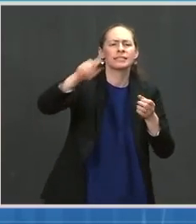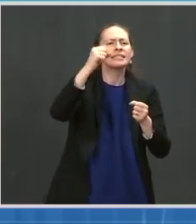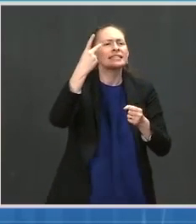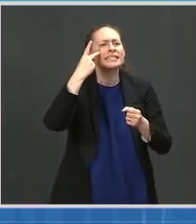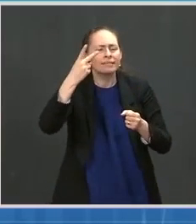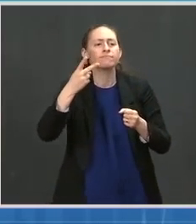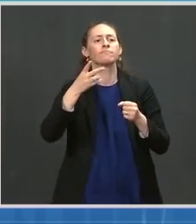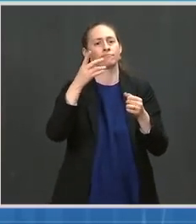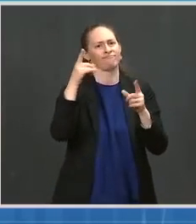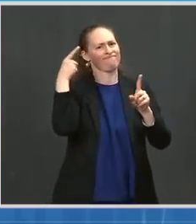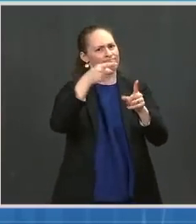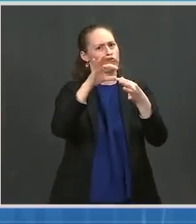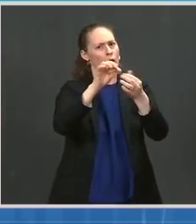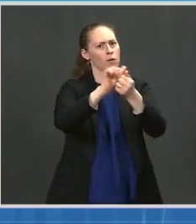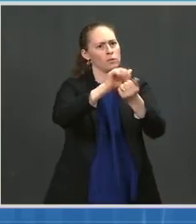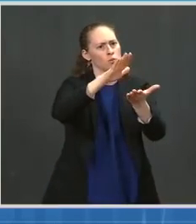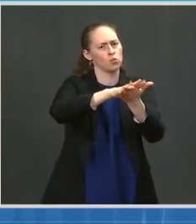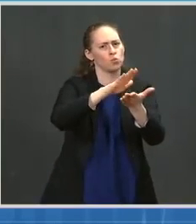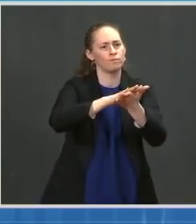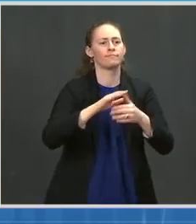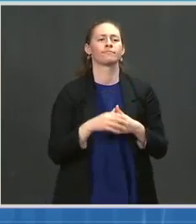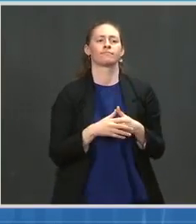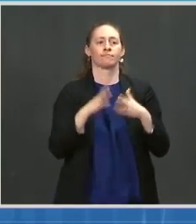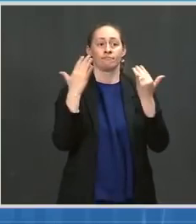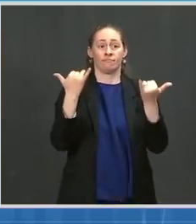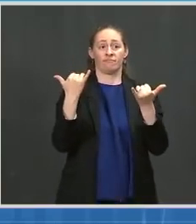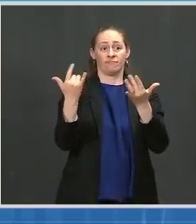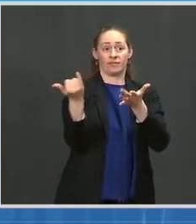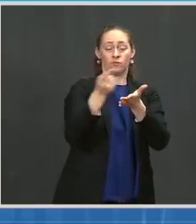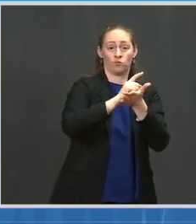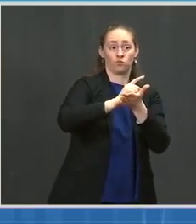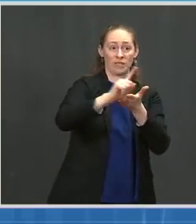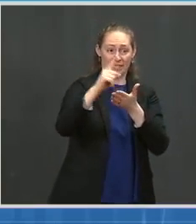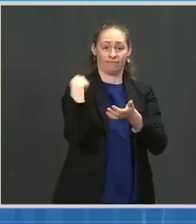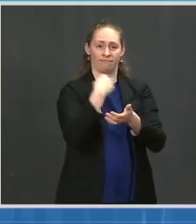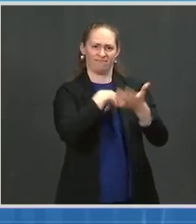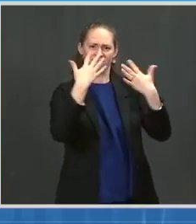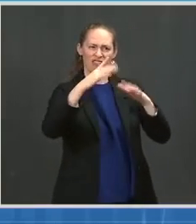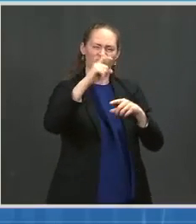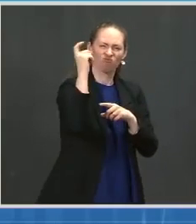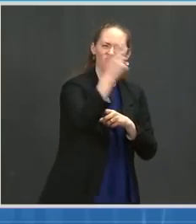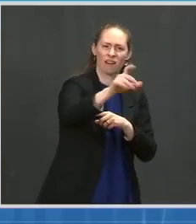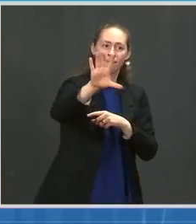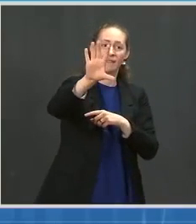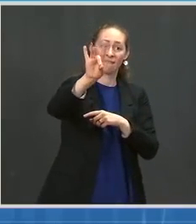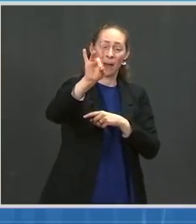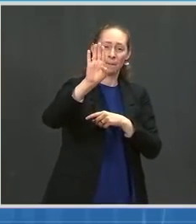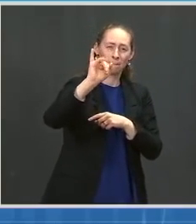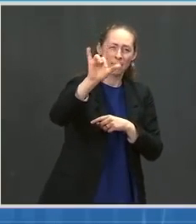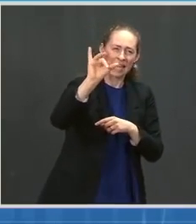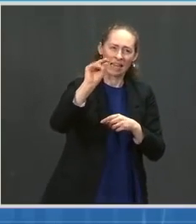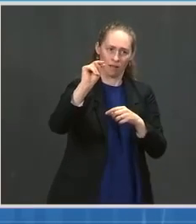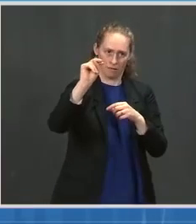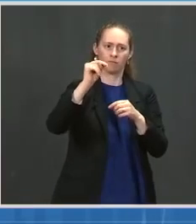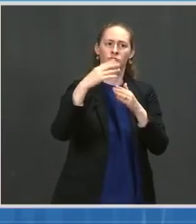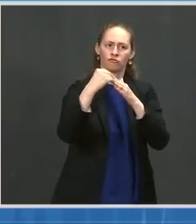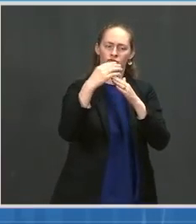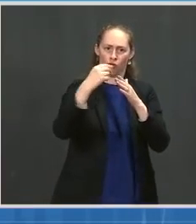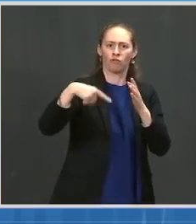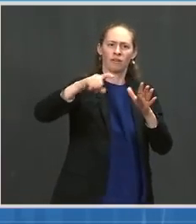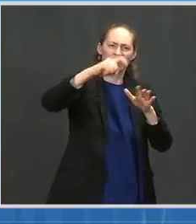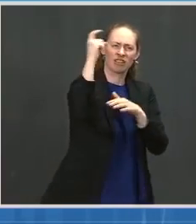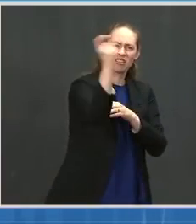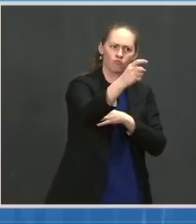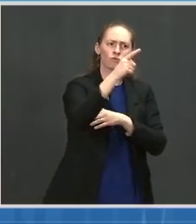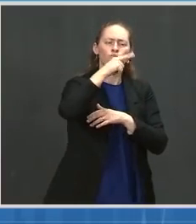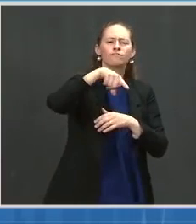schools. This week, CDC is awarding $10 billion through the American Rescue Plan to support COVID-19 testing in